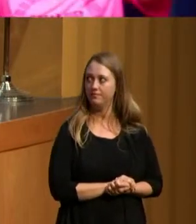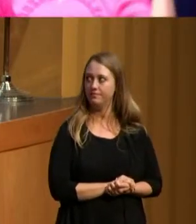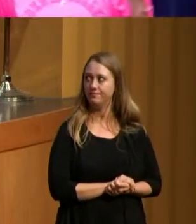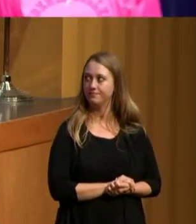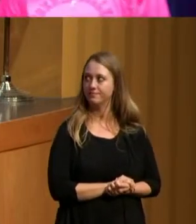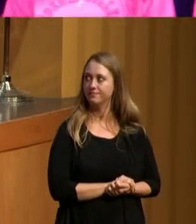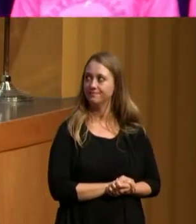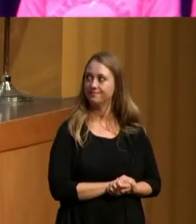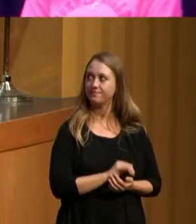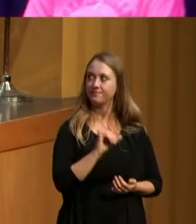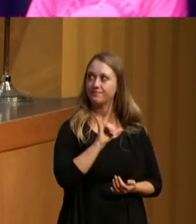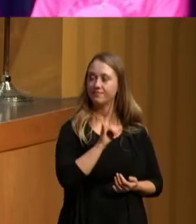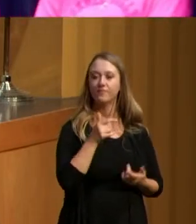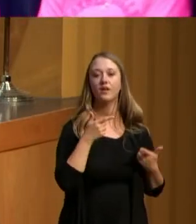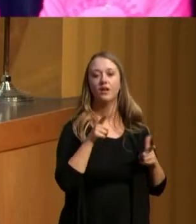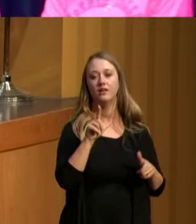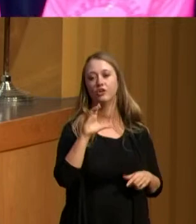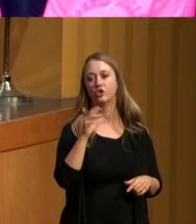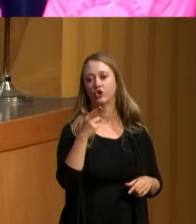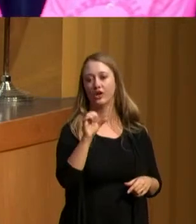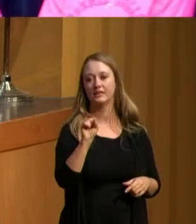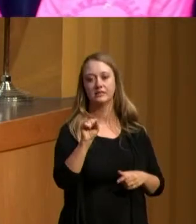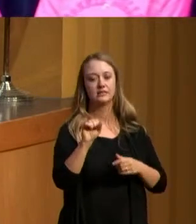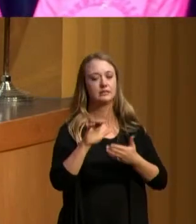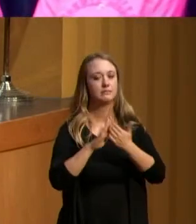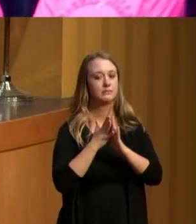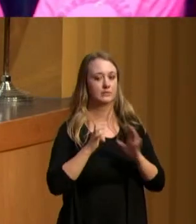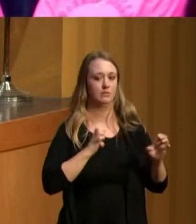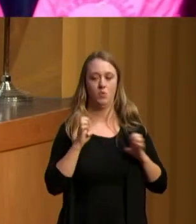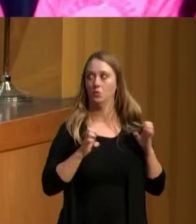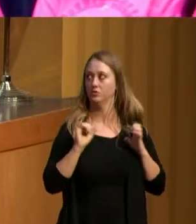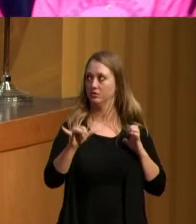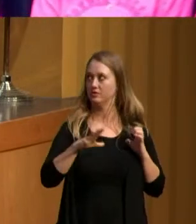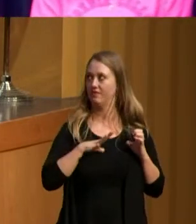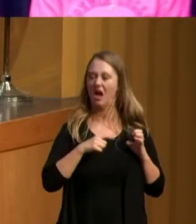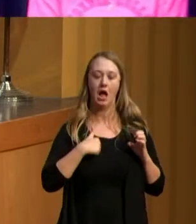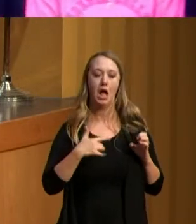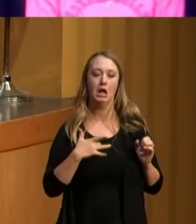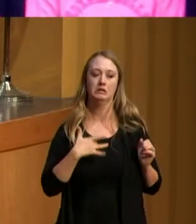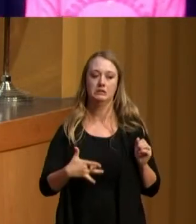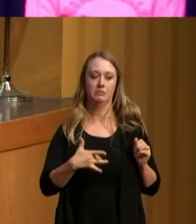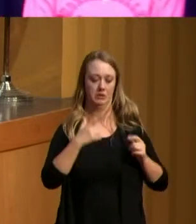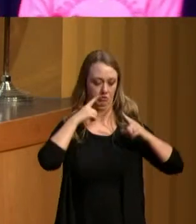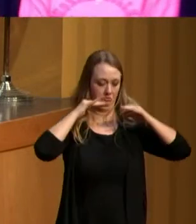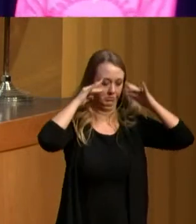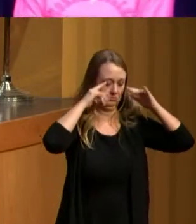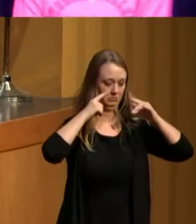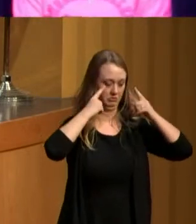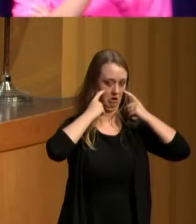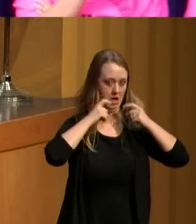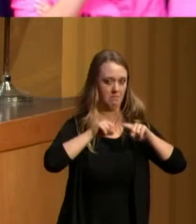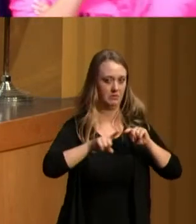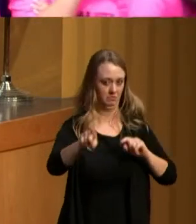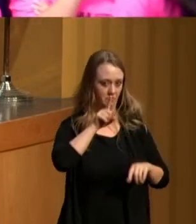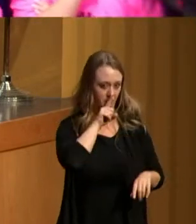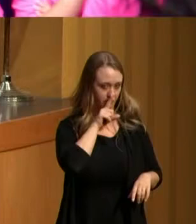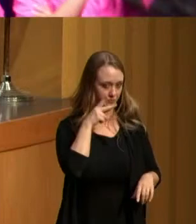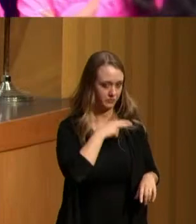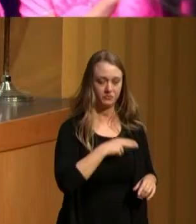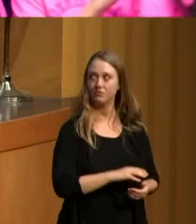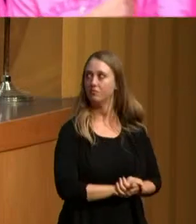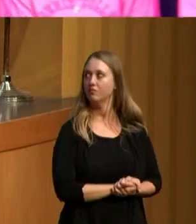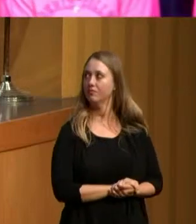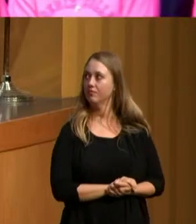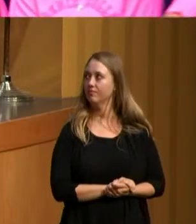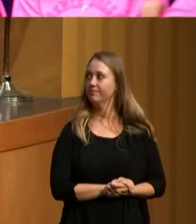I also let Chris be the one that got emotional, so I'm usually the one that does that, but not this time.